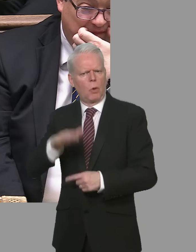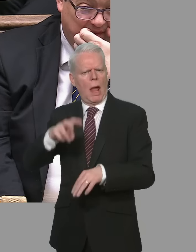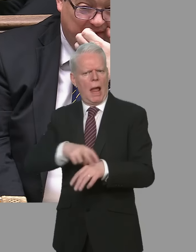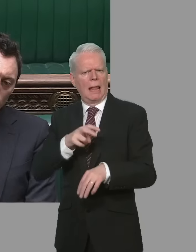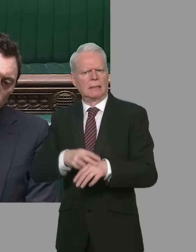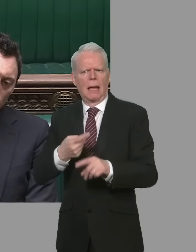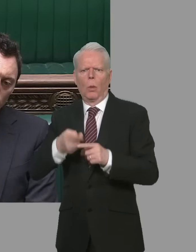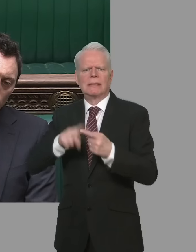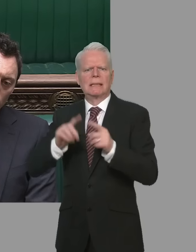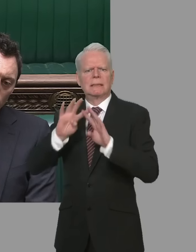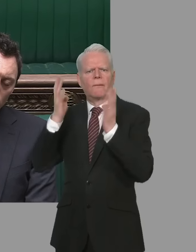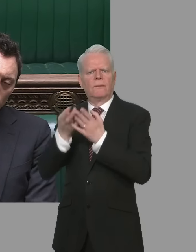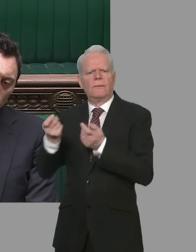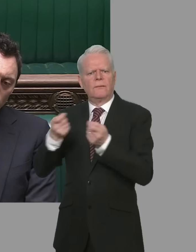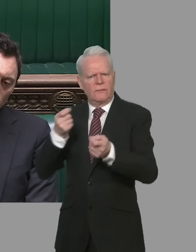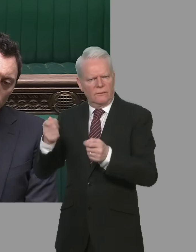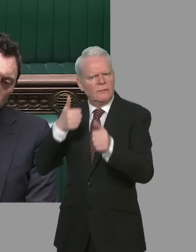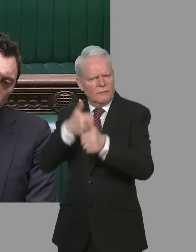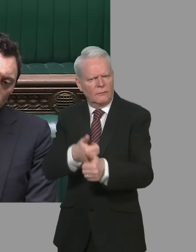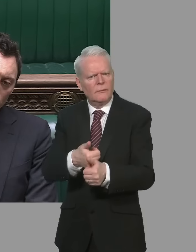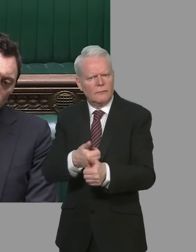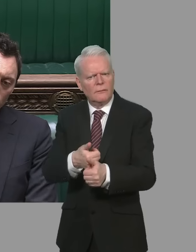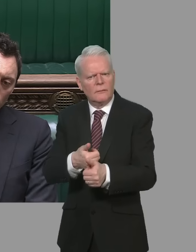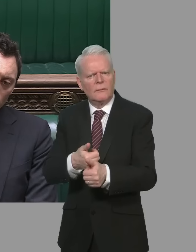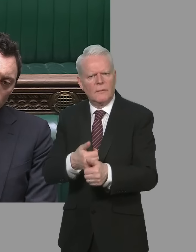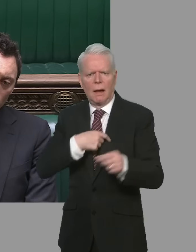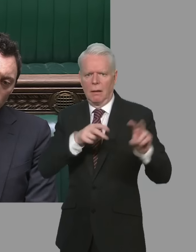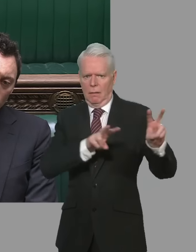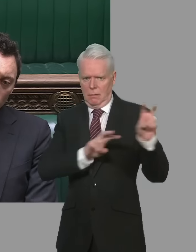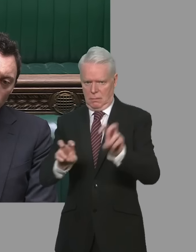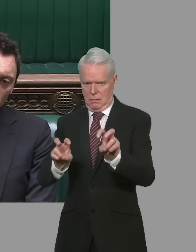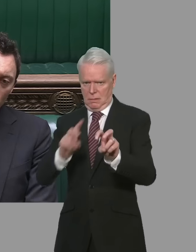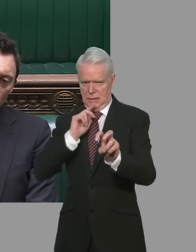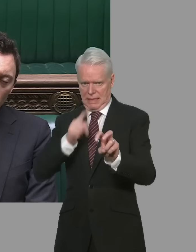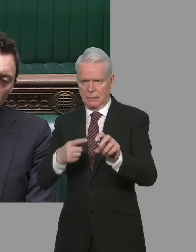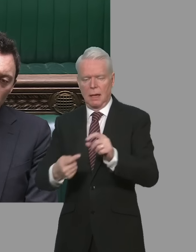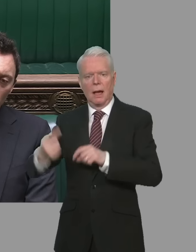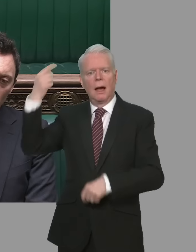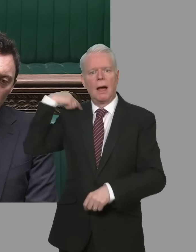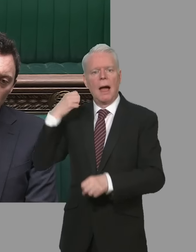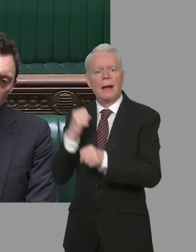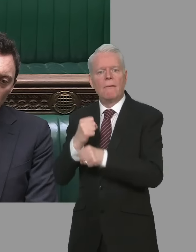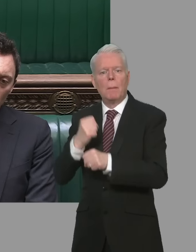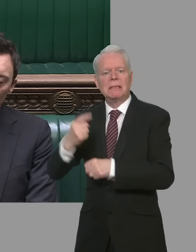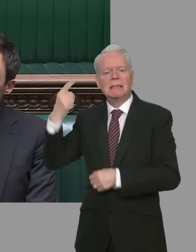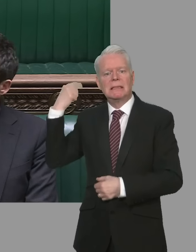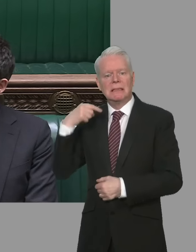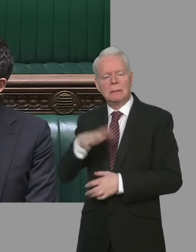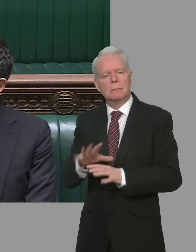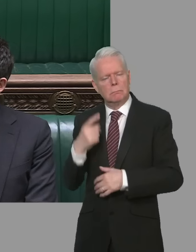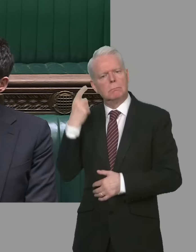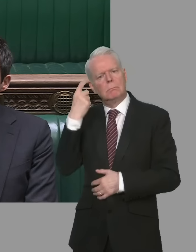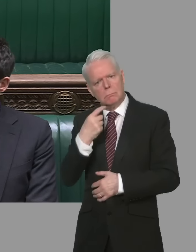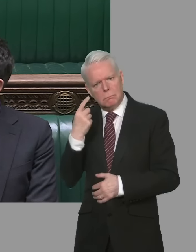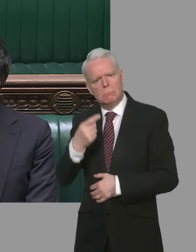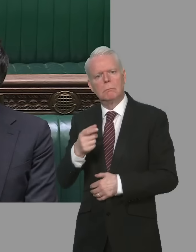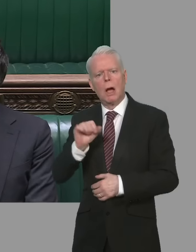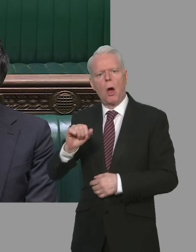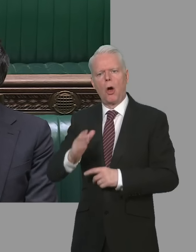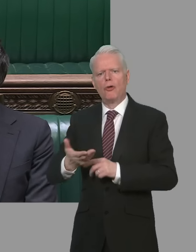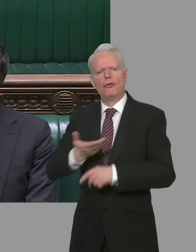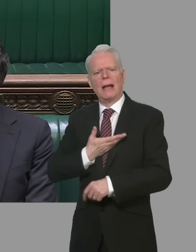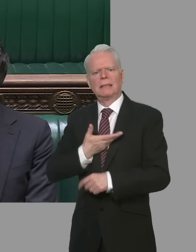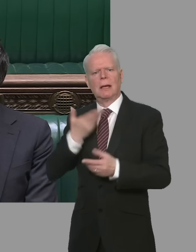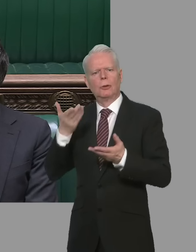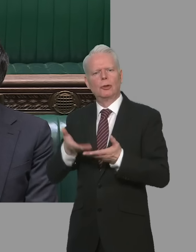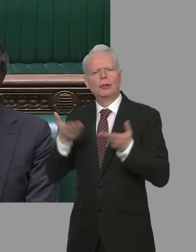the right to bring judicial review against any decisions at all. If he's now advancing the